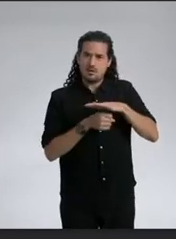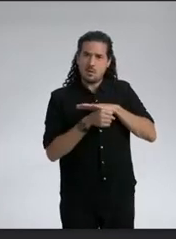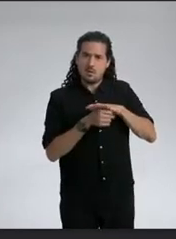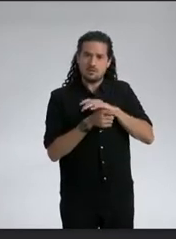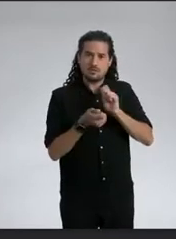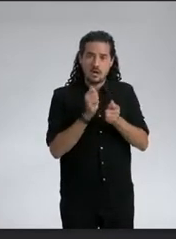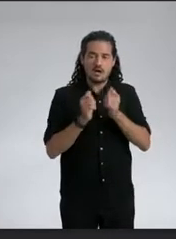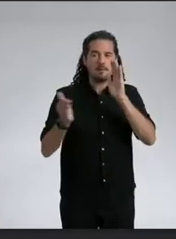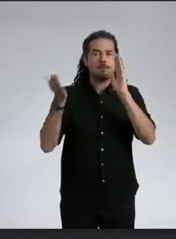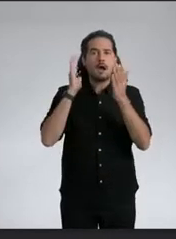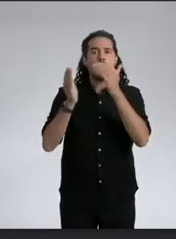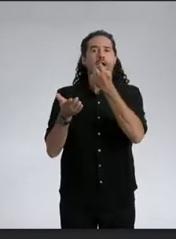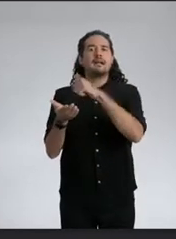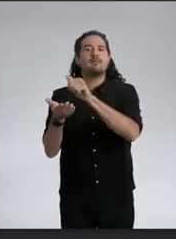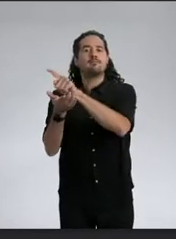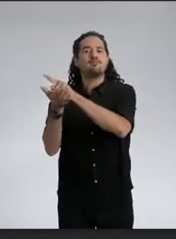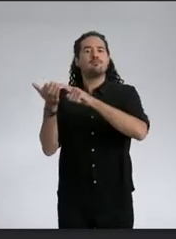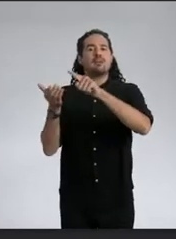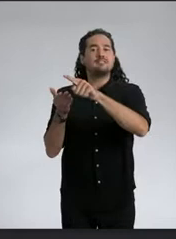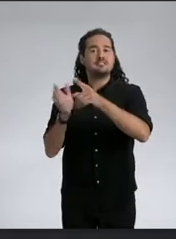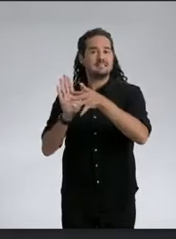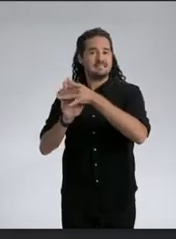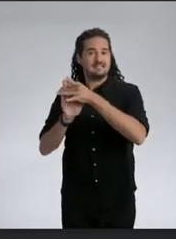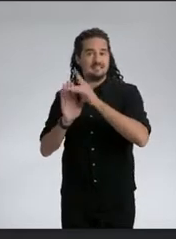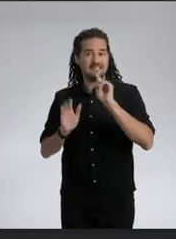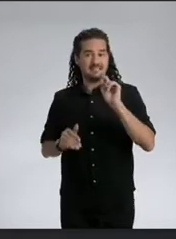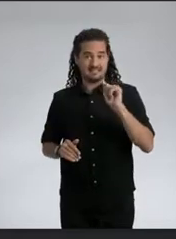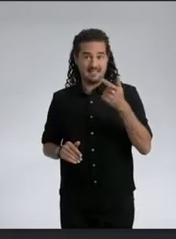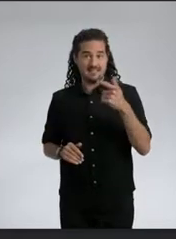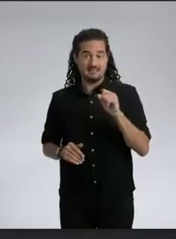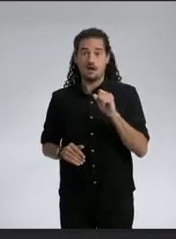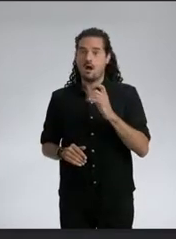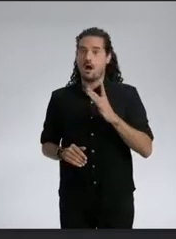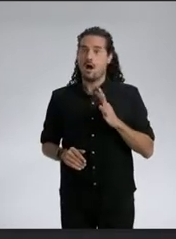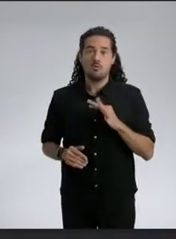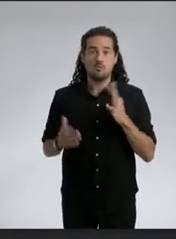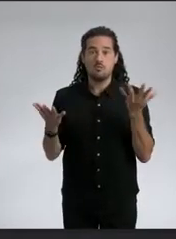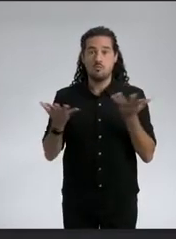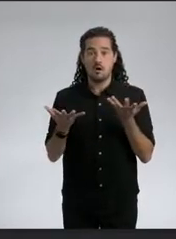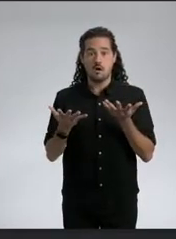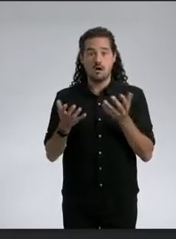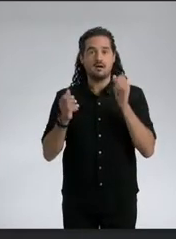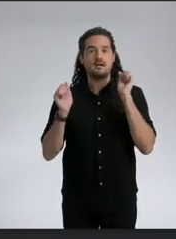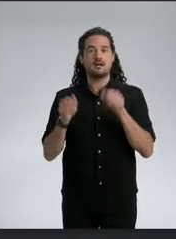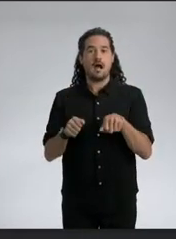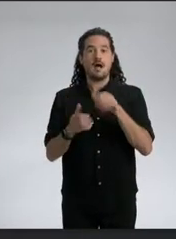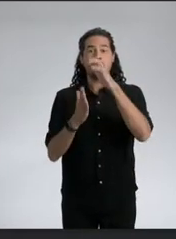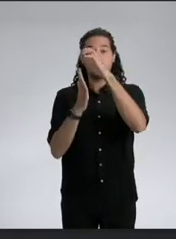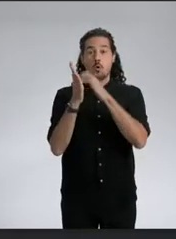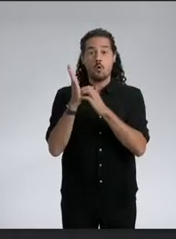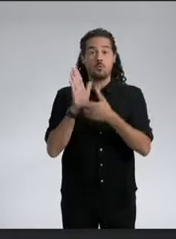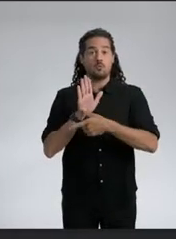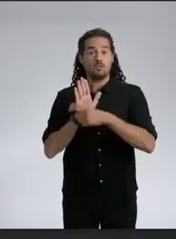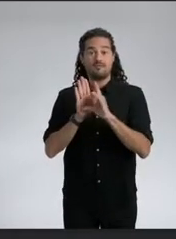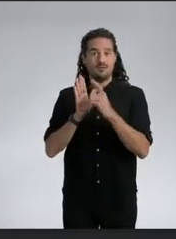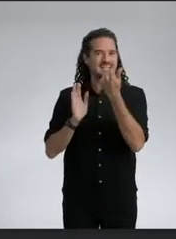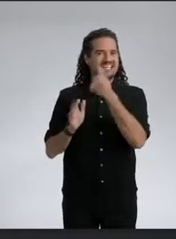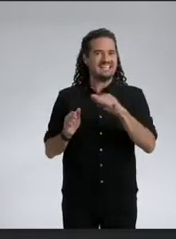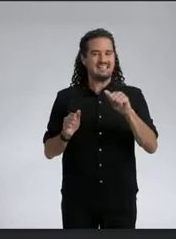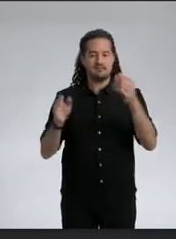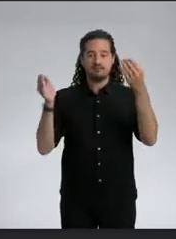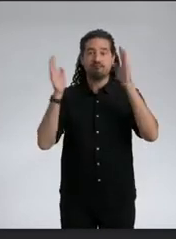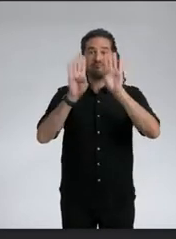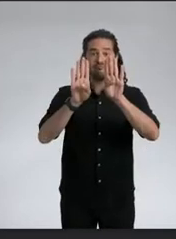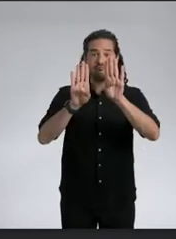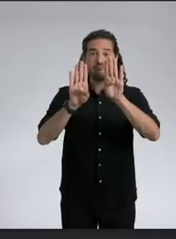in history. Best of all, I can use code review in any editor, even when I'm using multiple editor splits